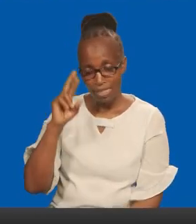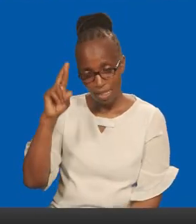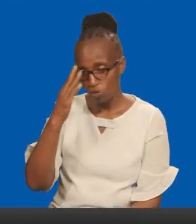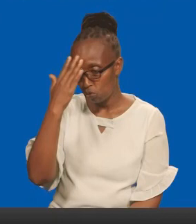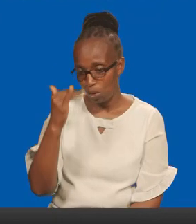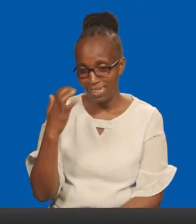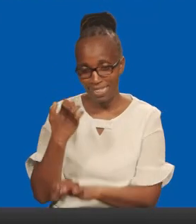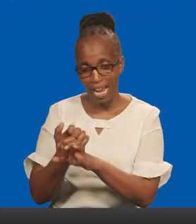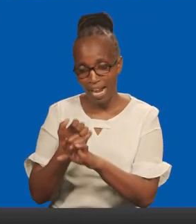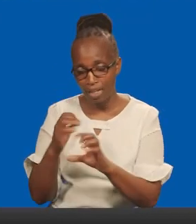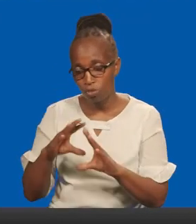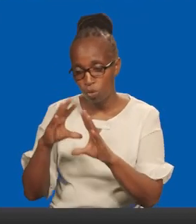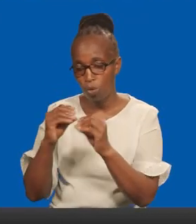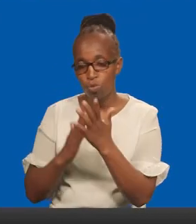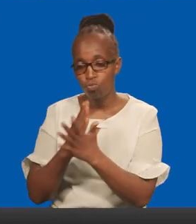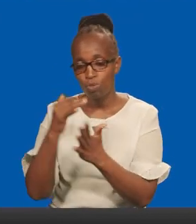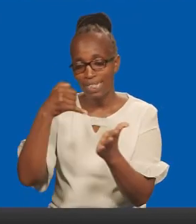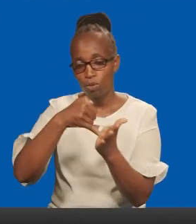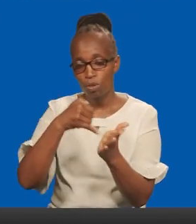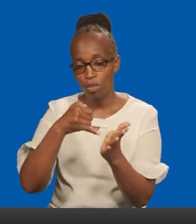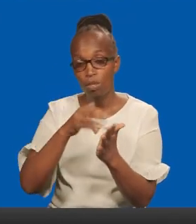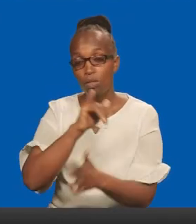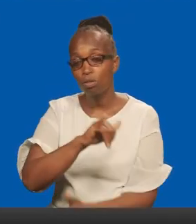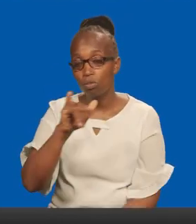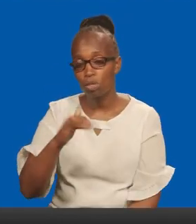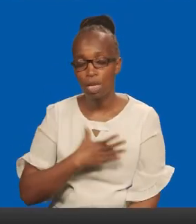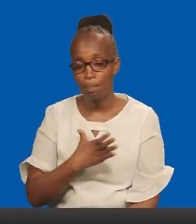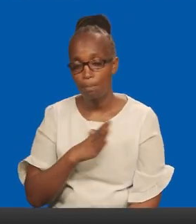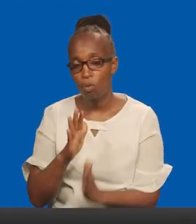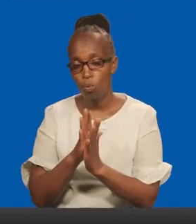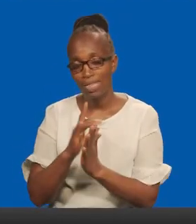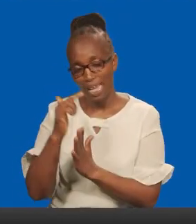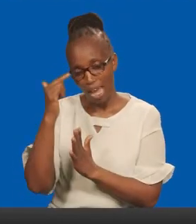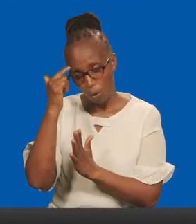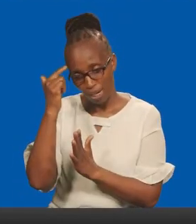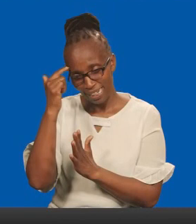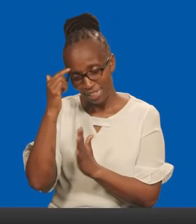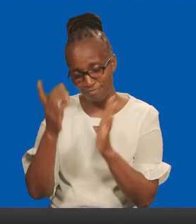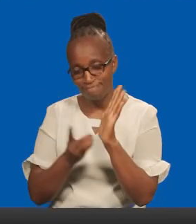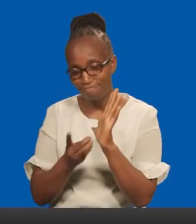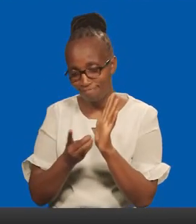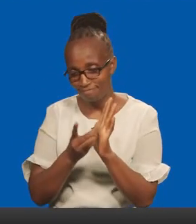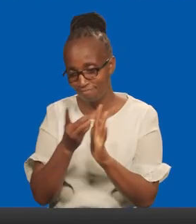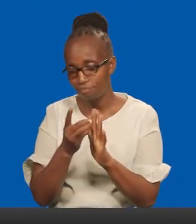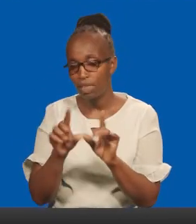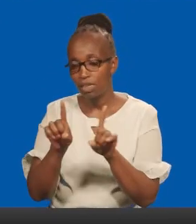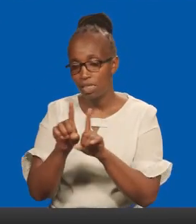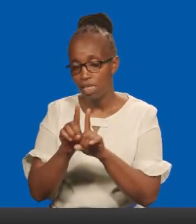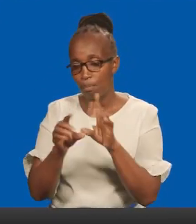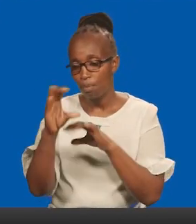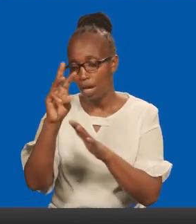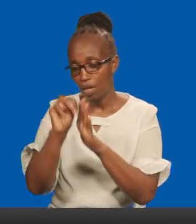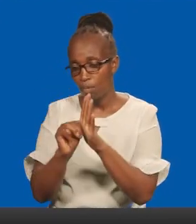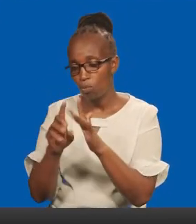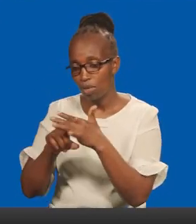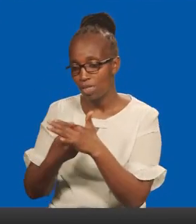very difficult for them to go through inclusive, mostly those who are having cognitive development. The stage-based